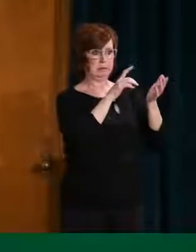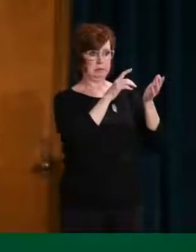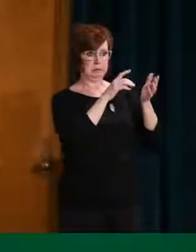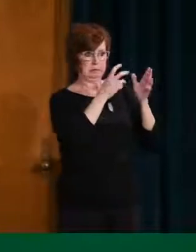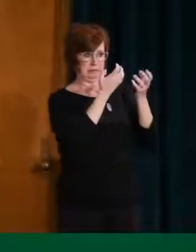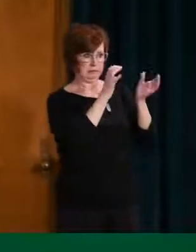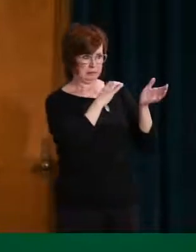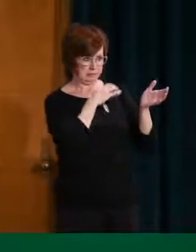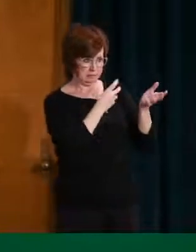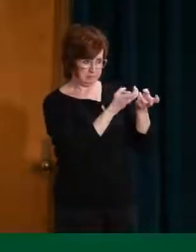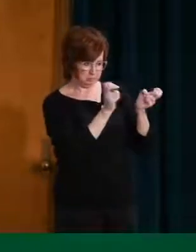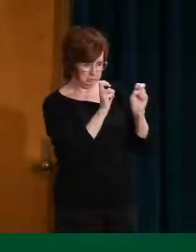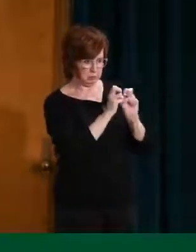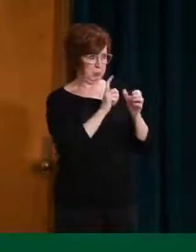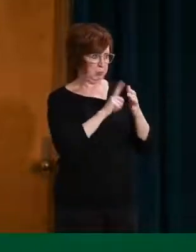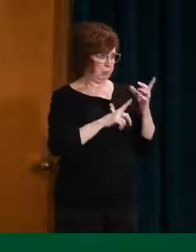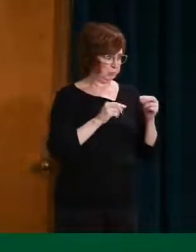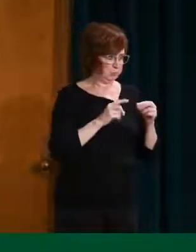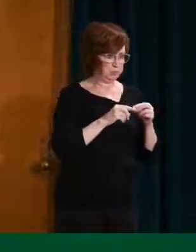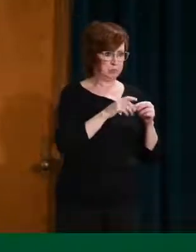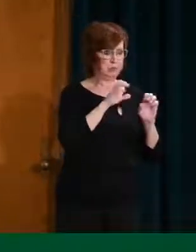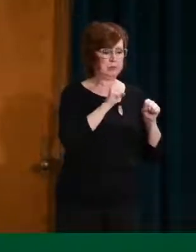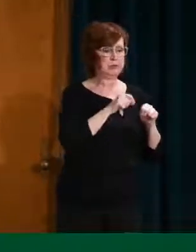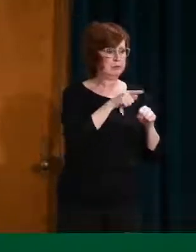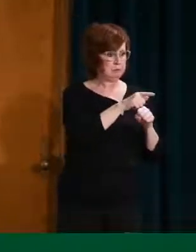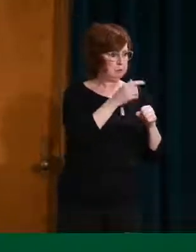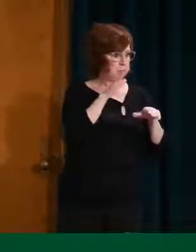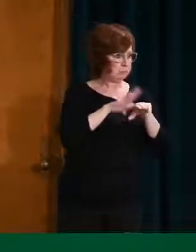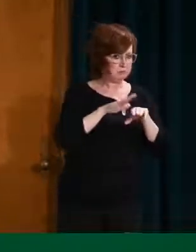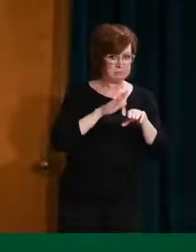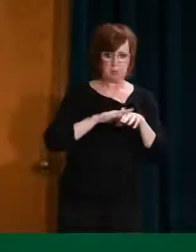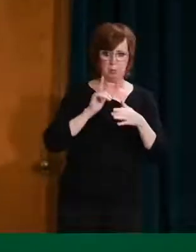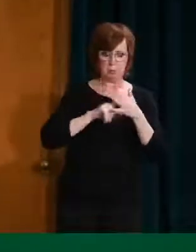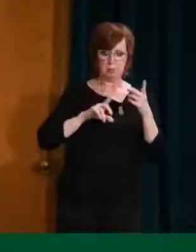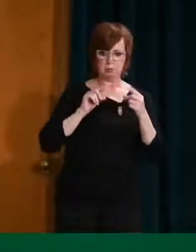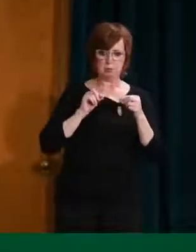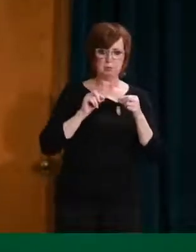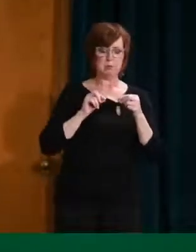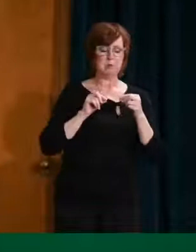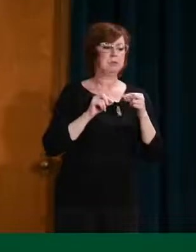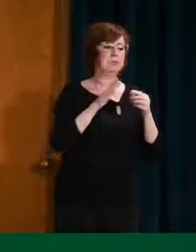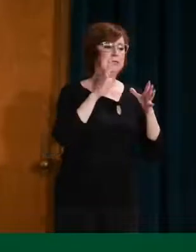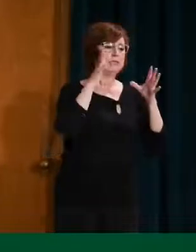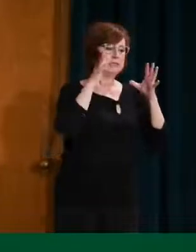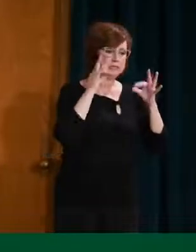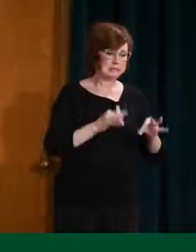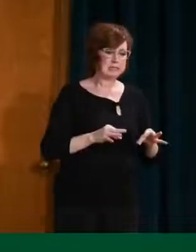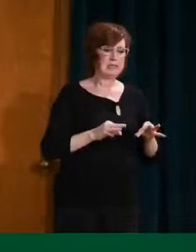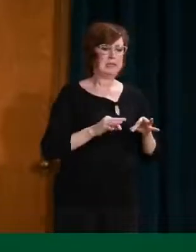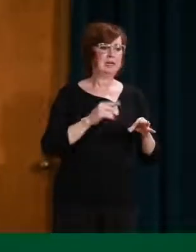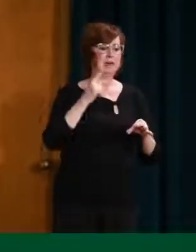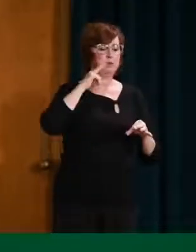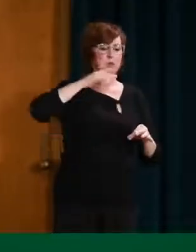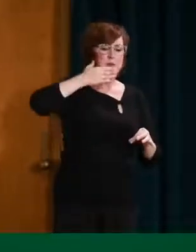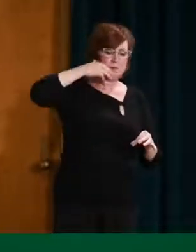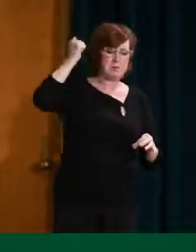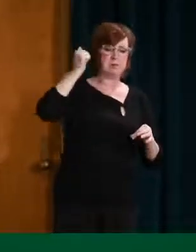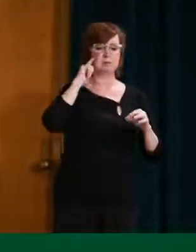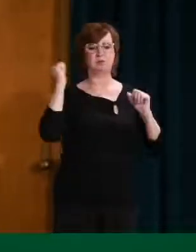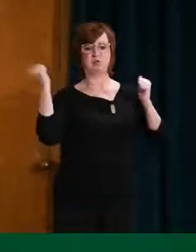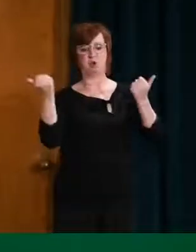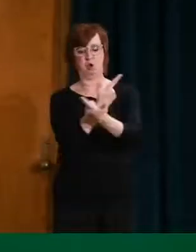make consistent decisions, aiming for the best results, saving the most lives and life years